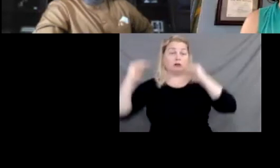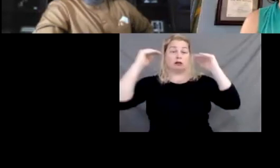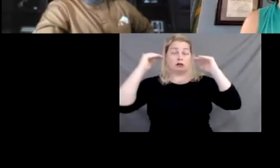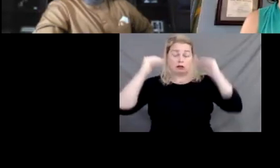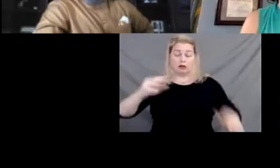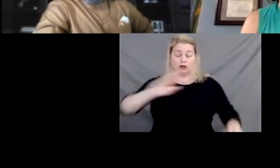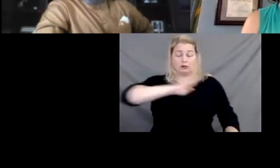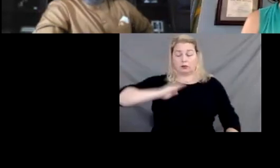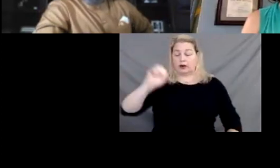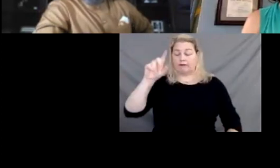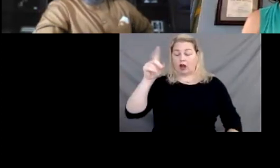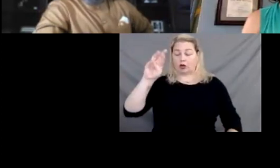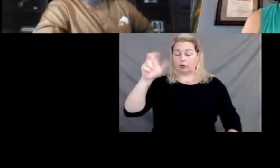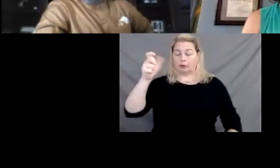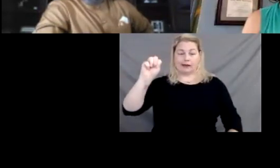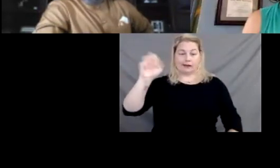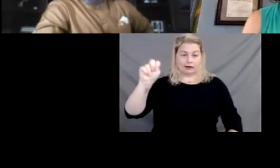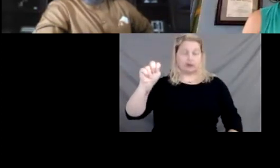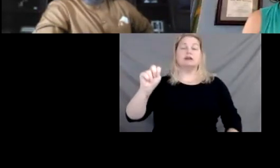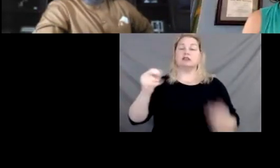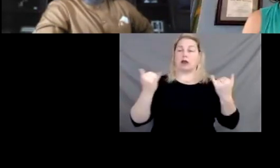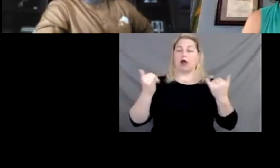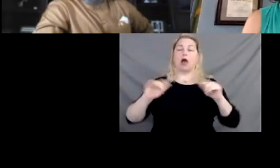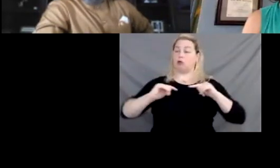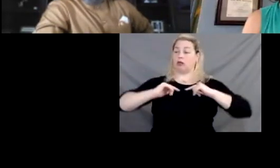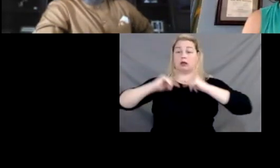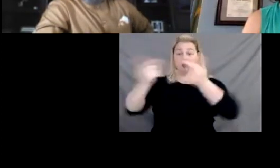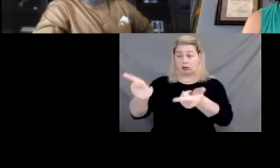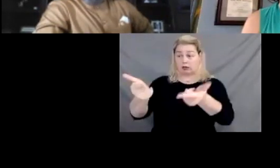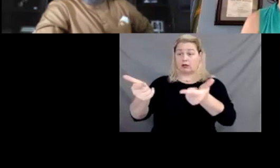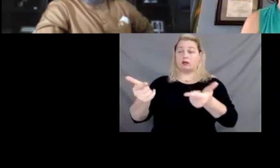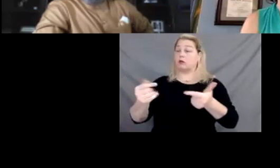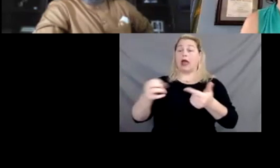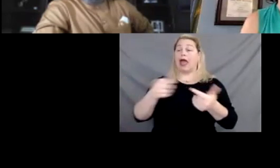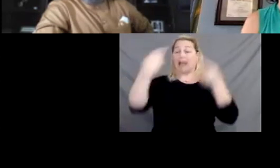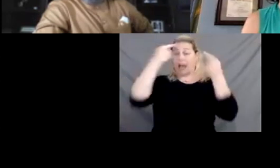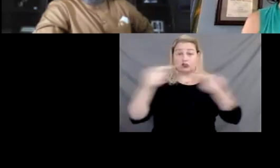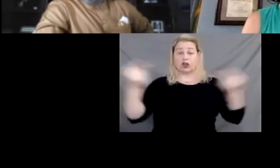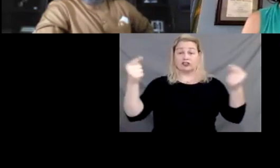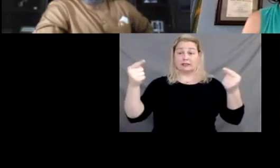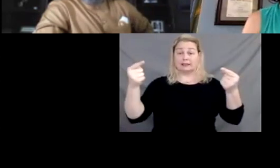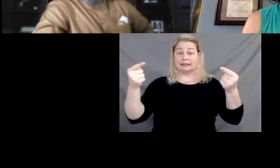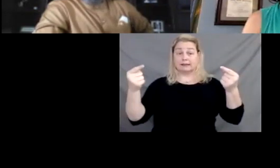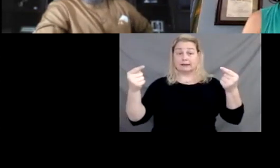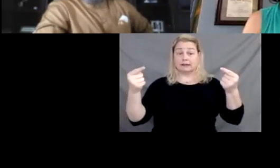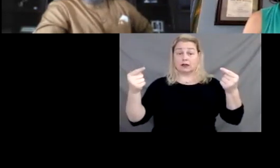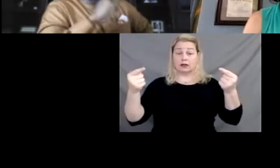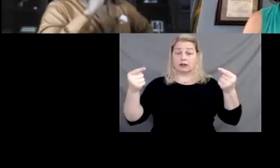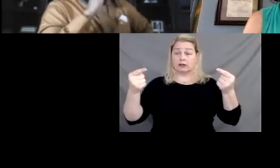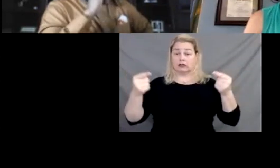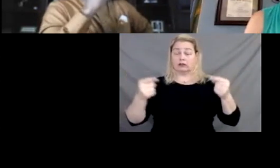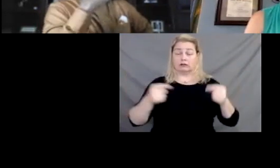and Apportionment. So I want to open up the board and ask, are there any objections to, at this point,